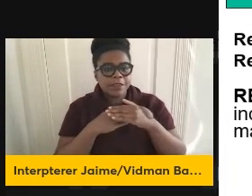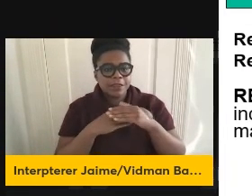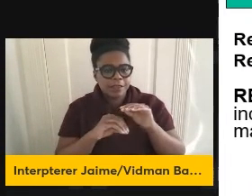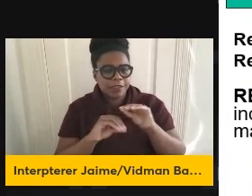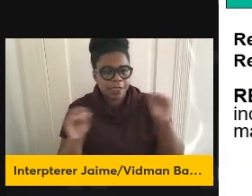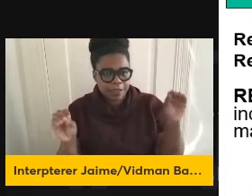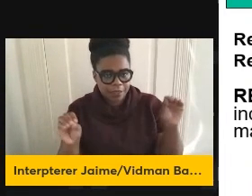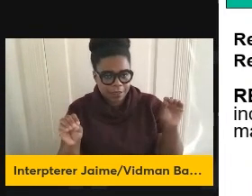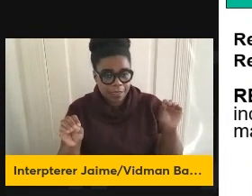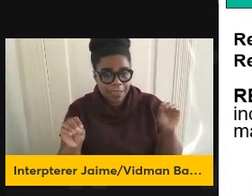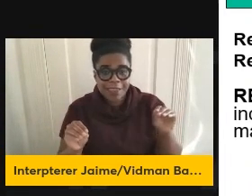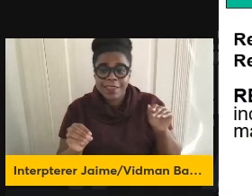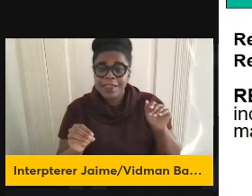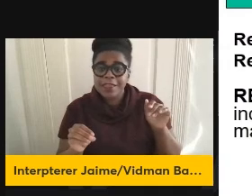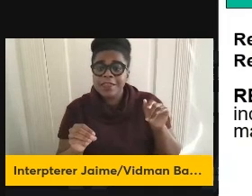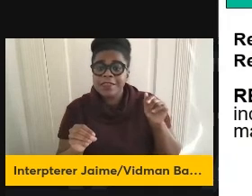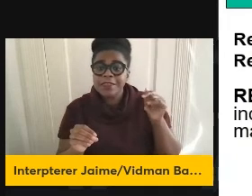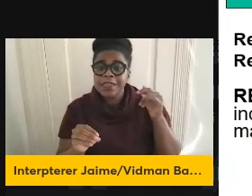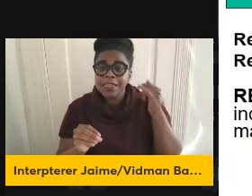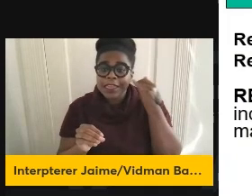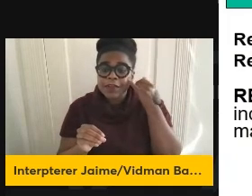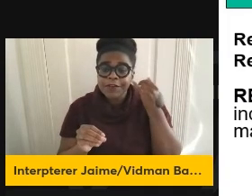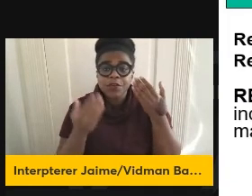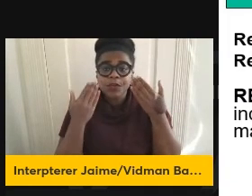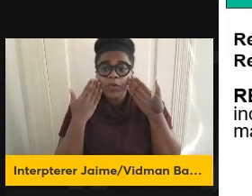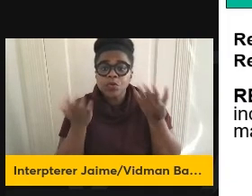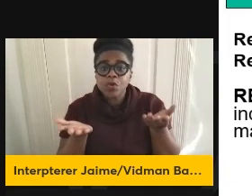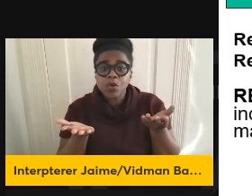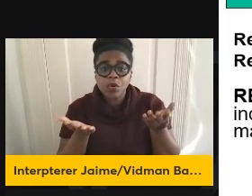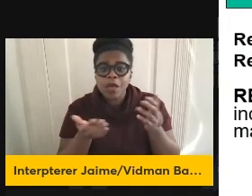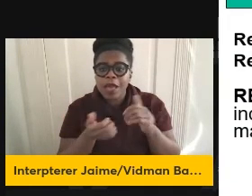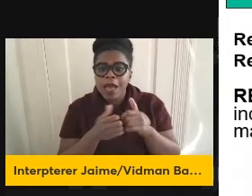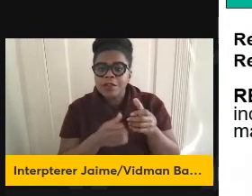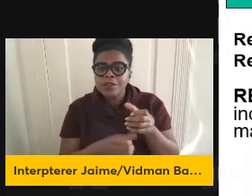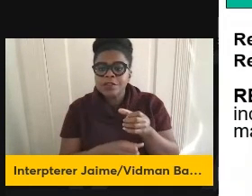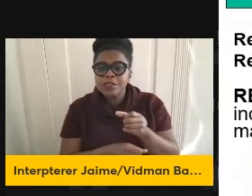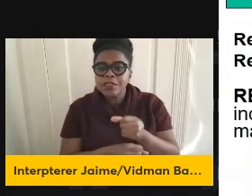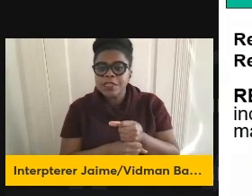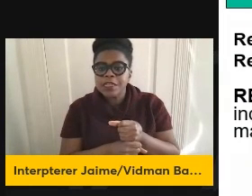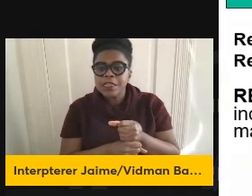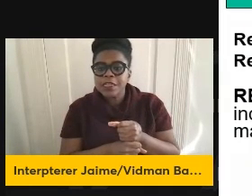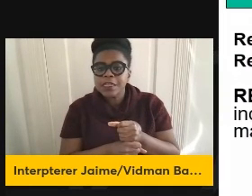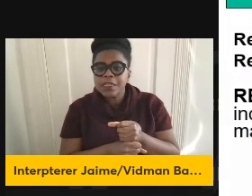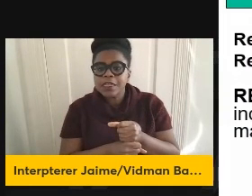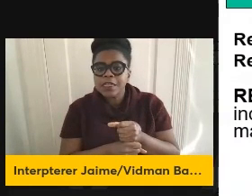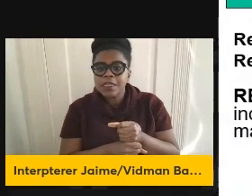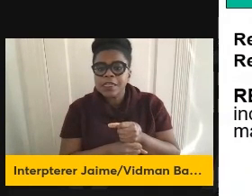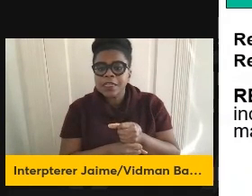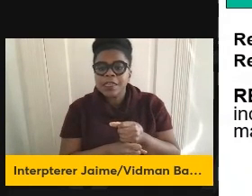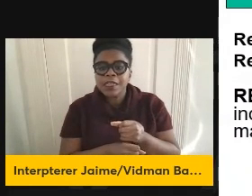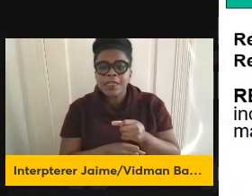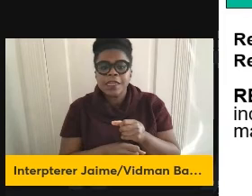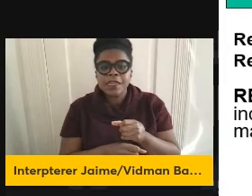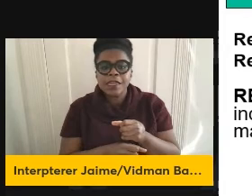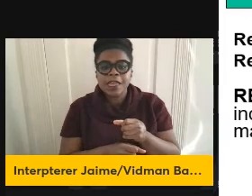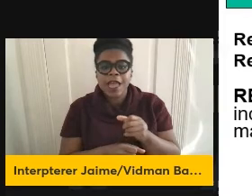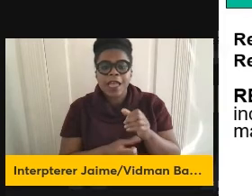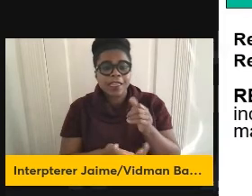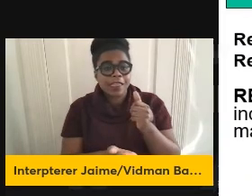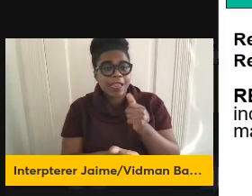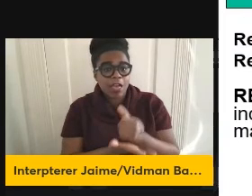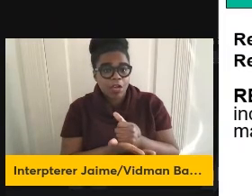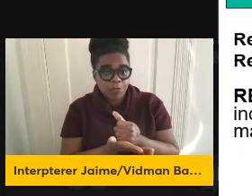to get a rep's experience, just email me and I can help you and walk you through